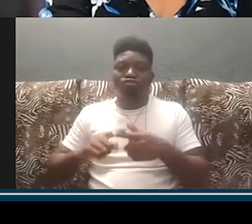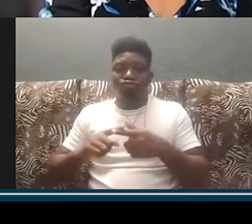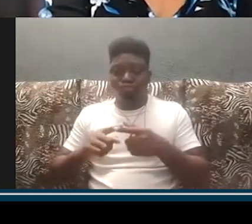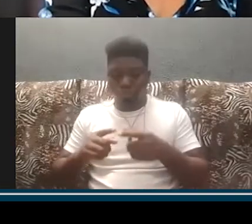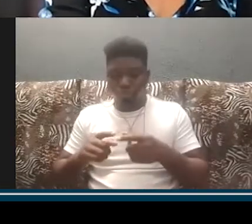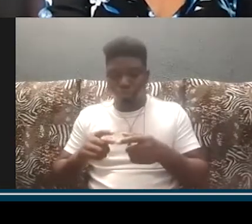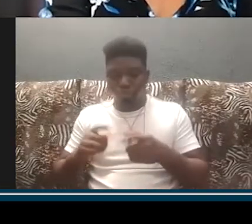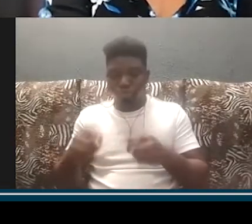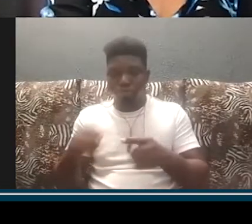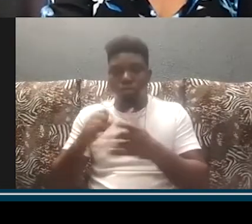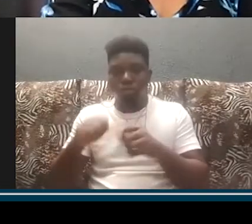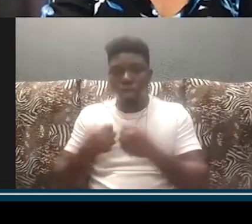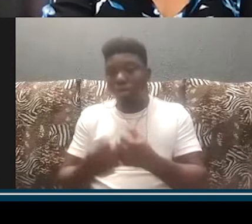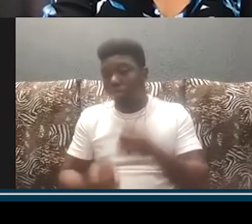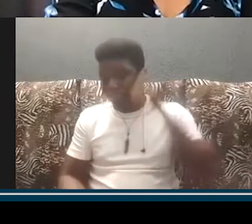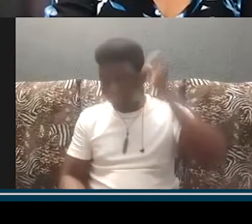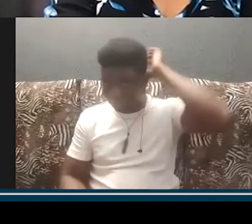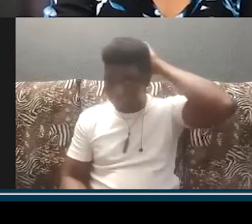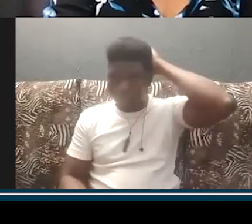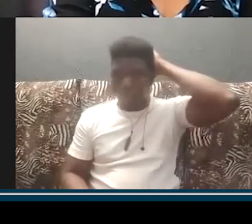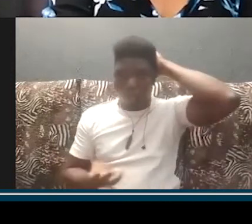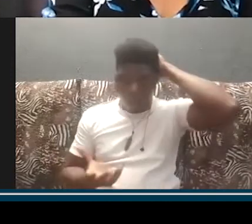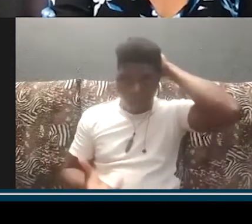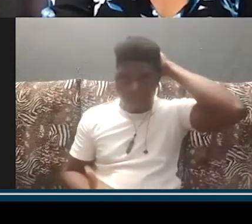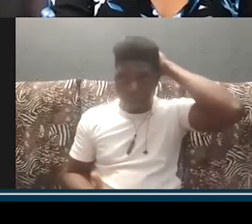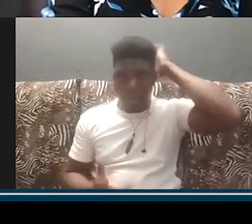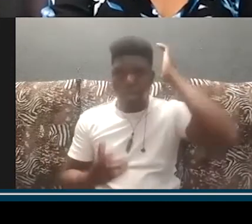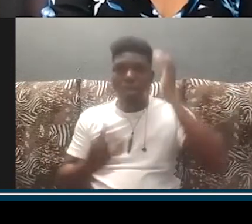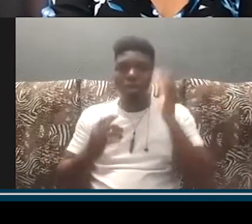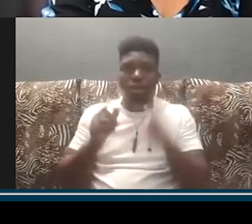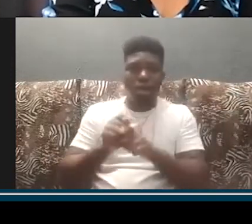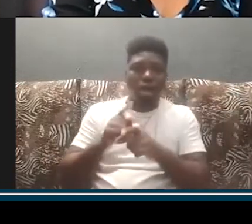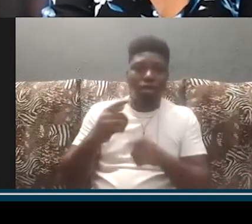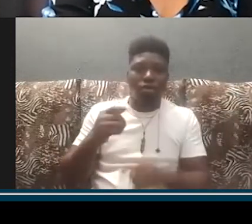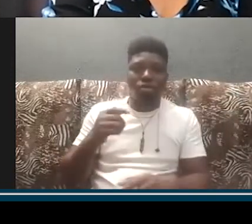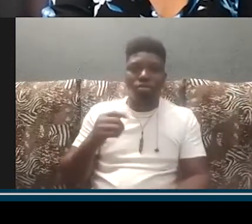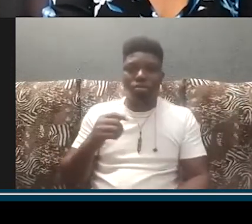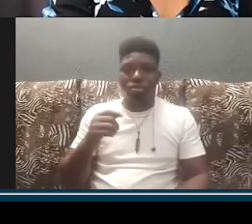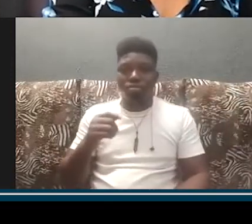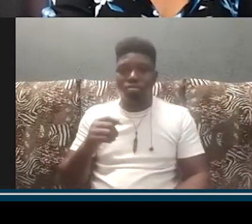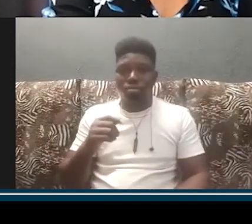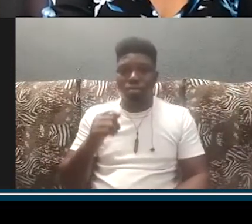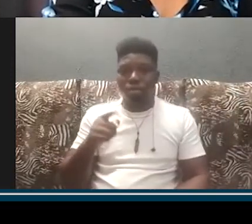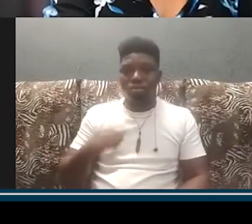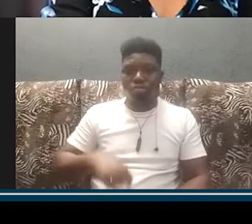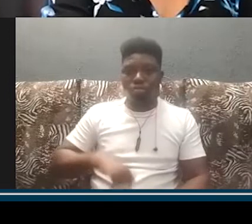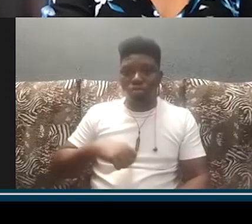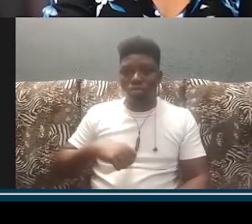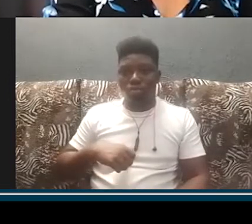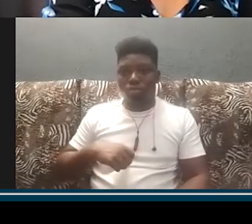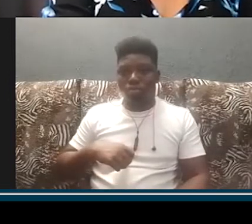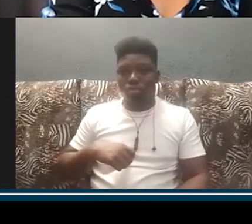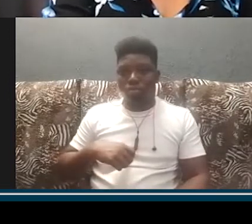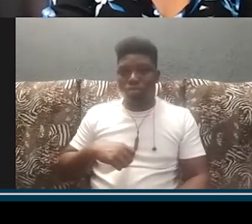Well, I'm probably not going to answer your question in all the glory that I could. Maybe you can ask